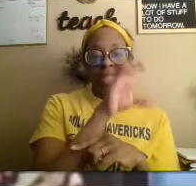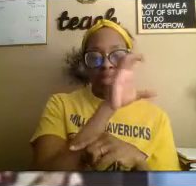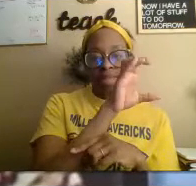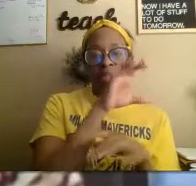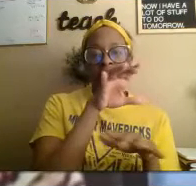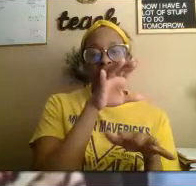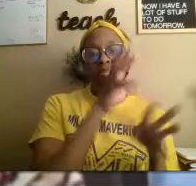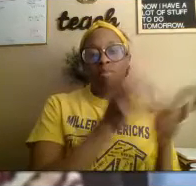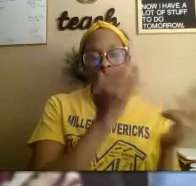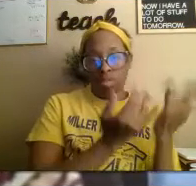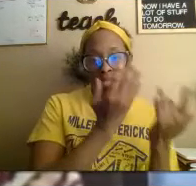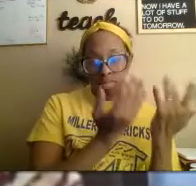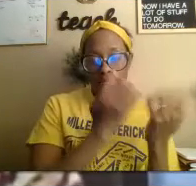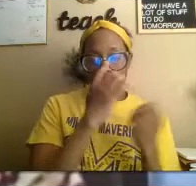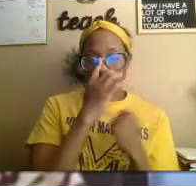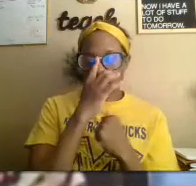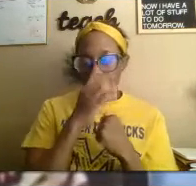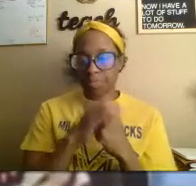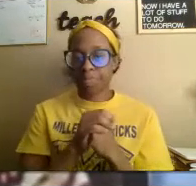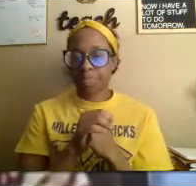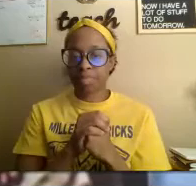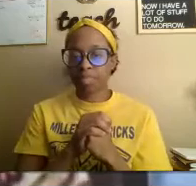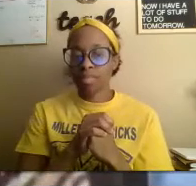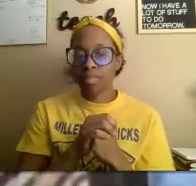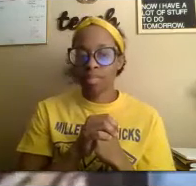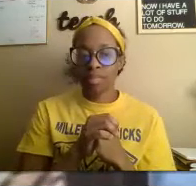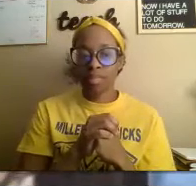be a review. That's something that you should have heard before.